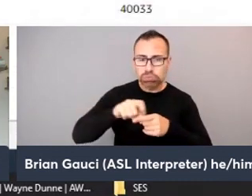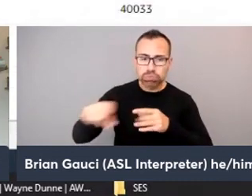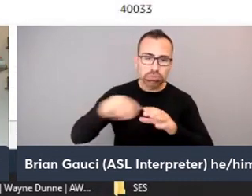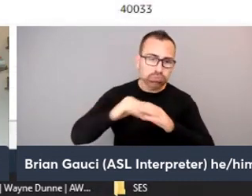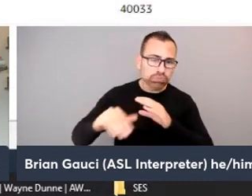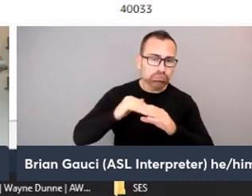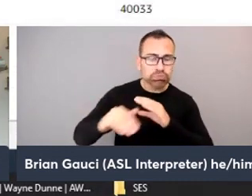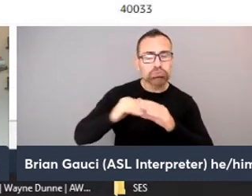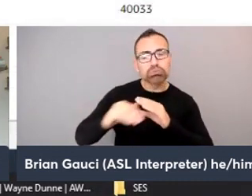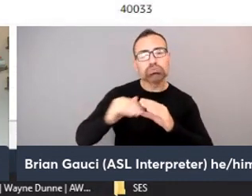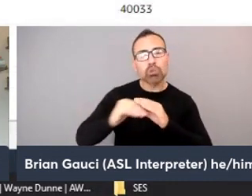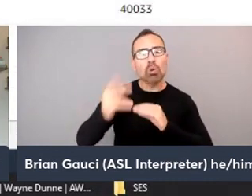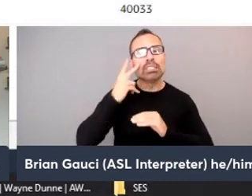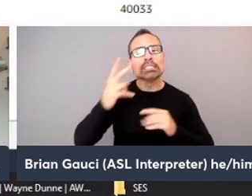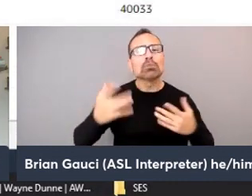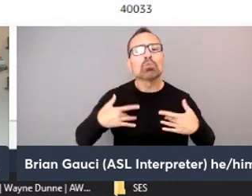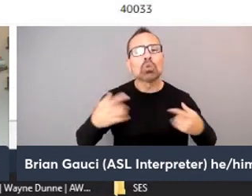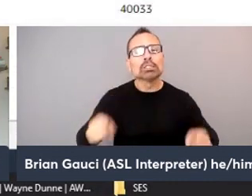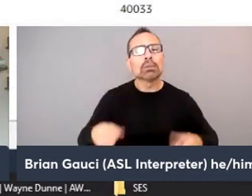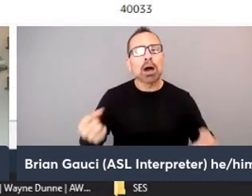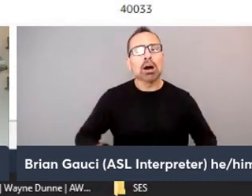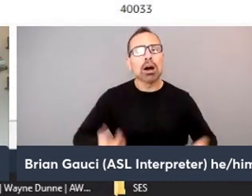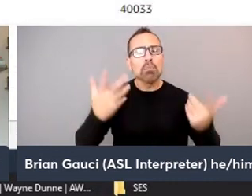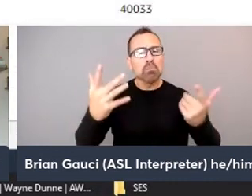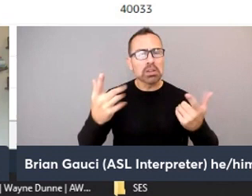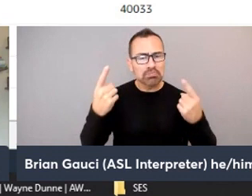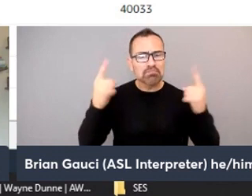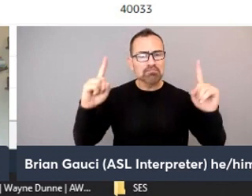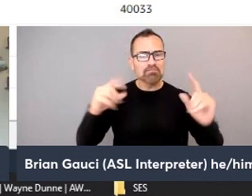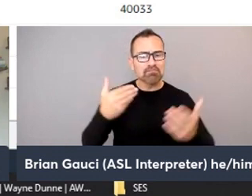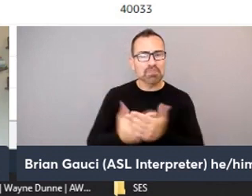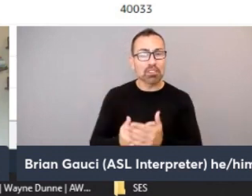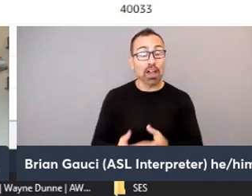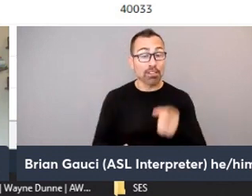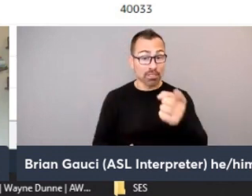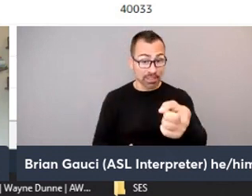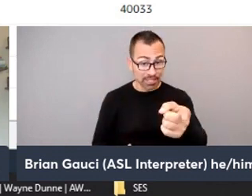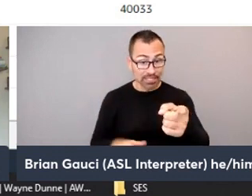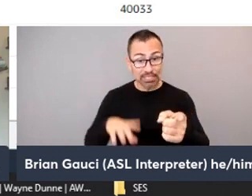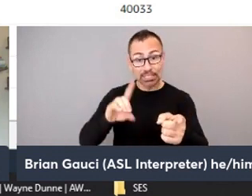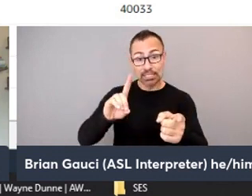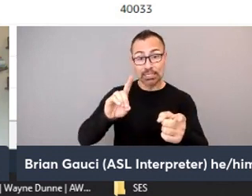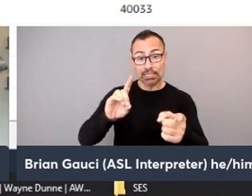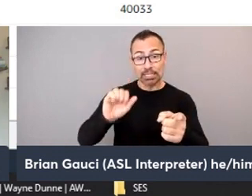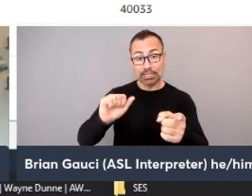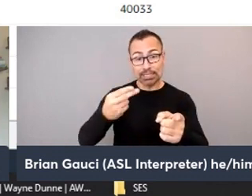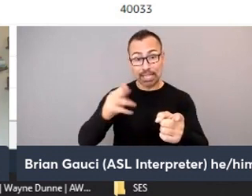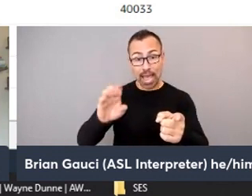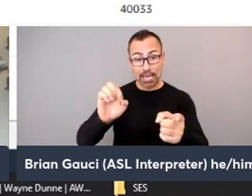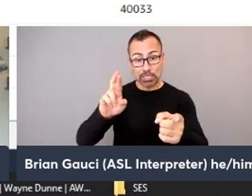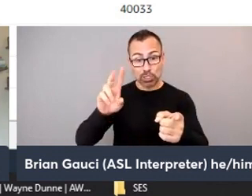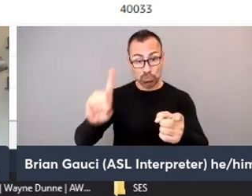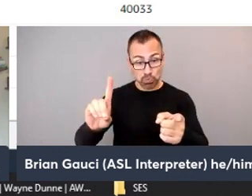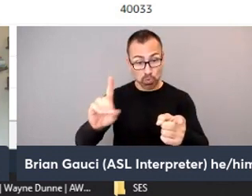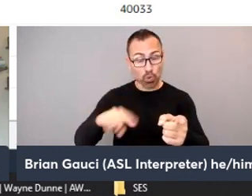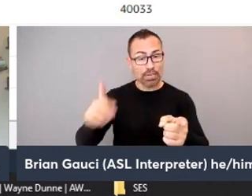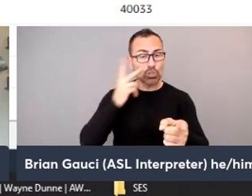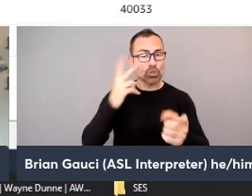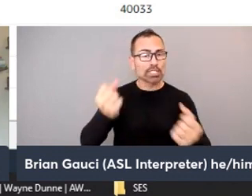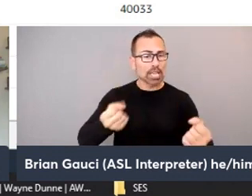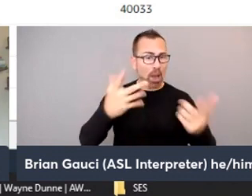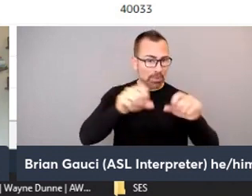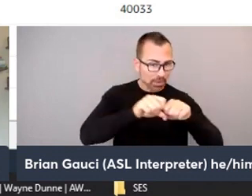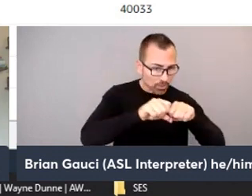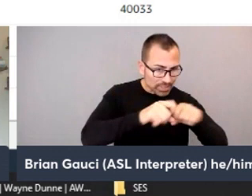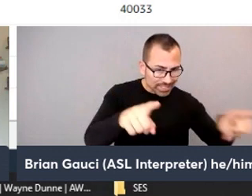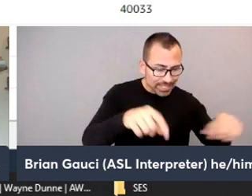in the virtual deliverability dashboard. This gives you the full funnel at the account level, so you can see how many emails you sent, how many